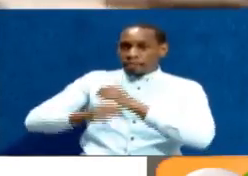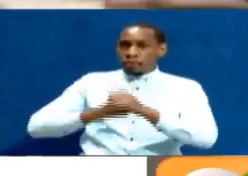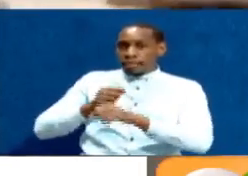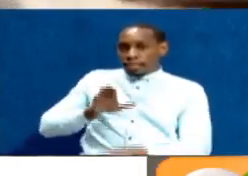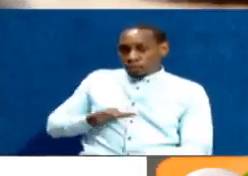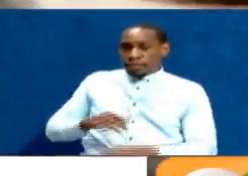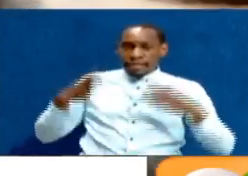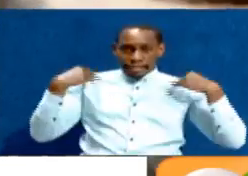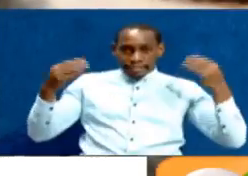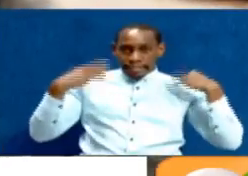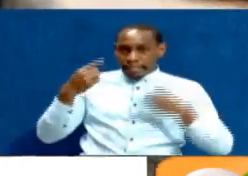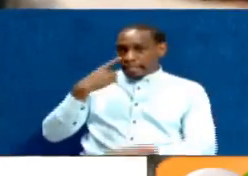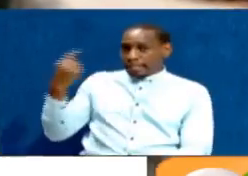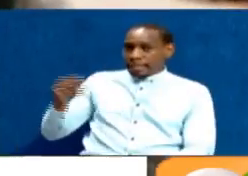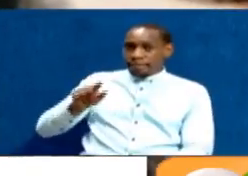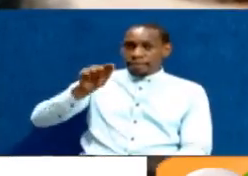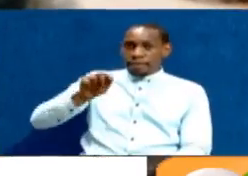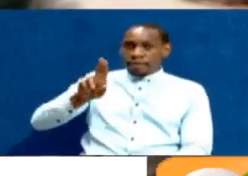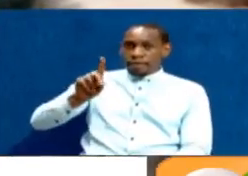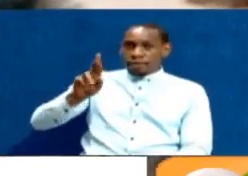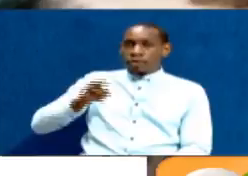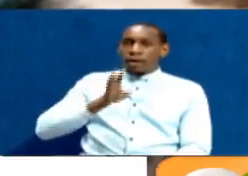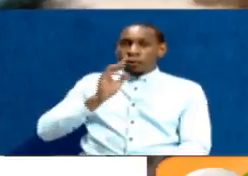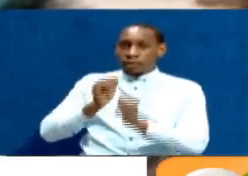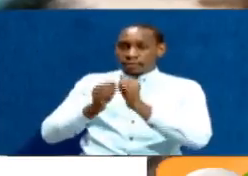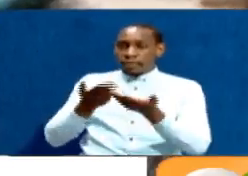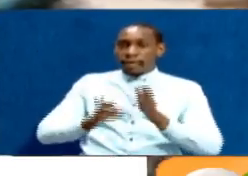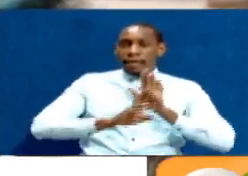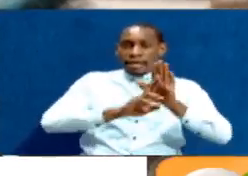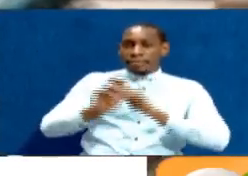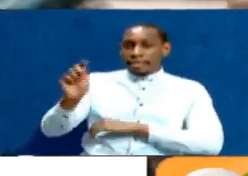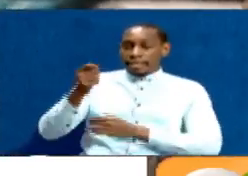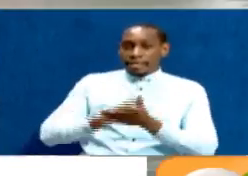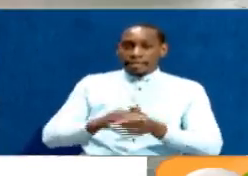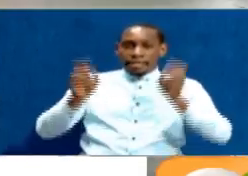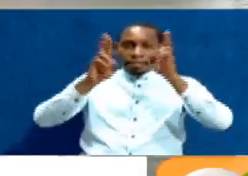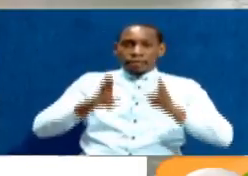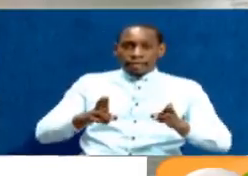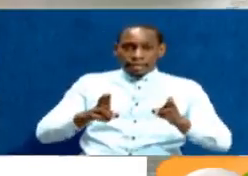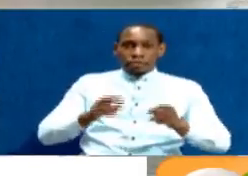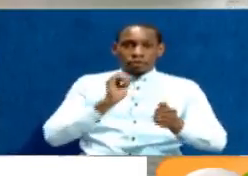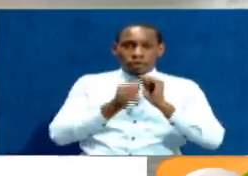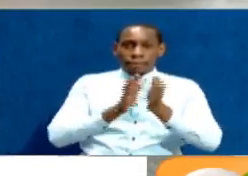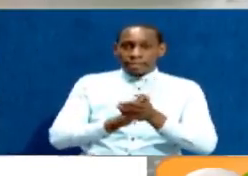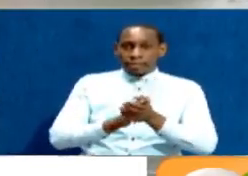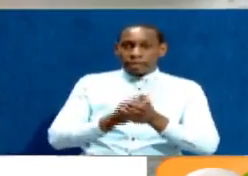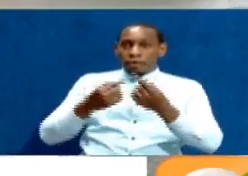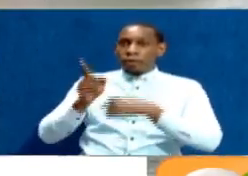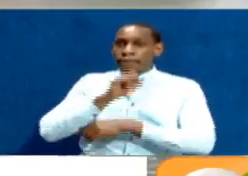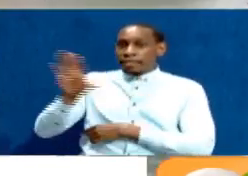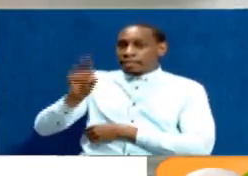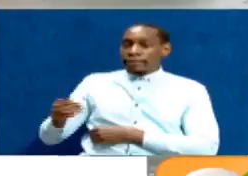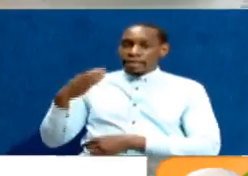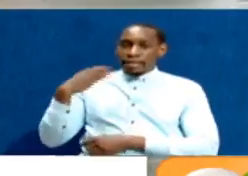Sururu has been training here at the Chuda Water Sport and now is representing Kenya in the international front after winning the